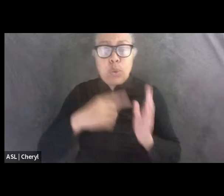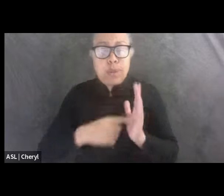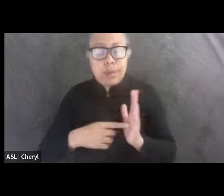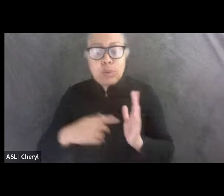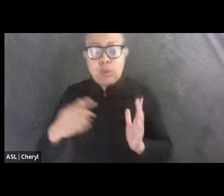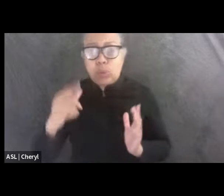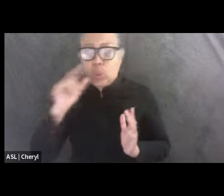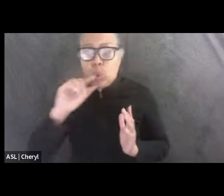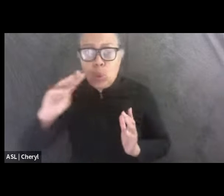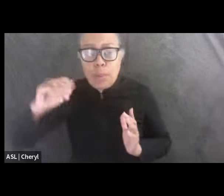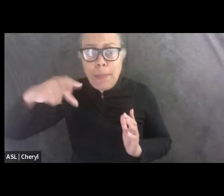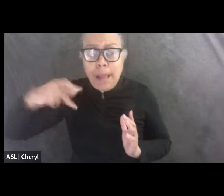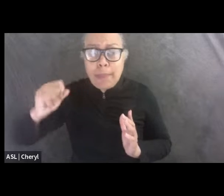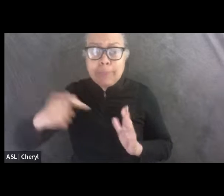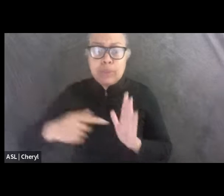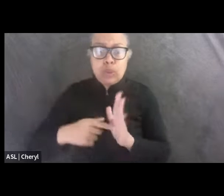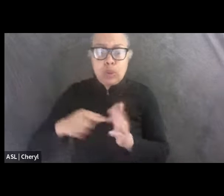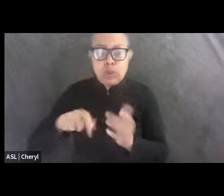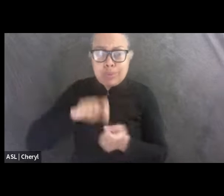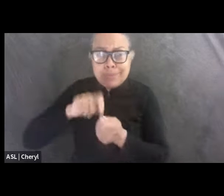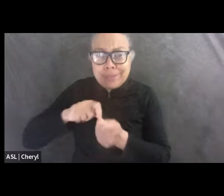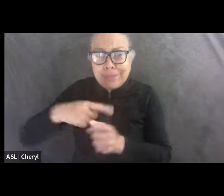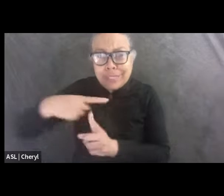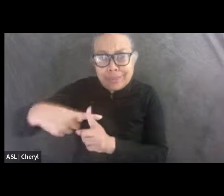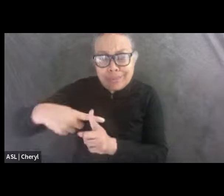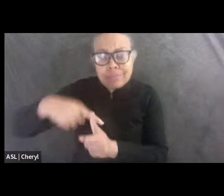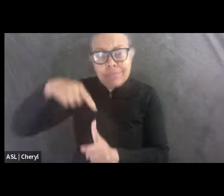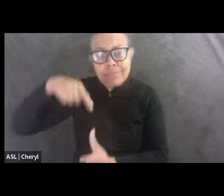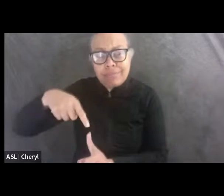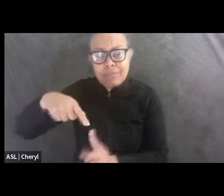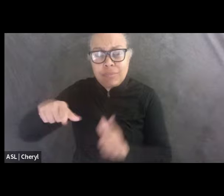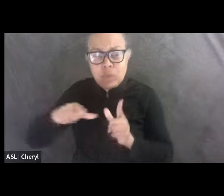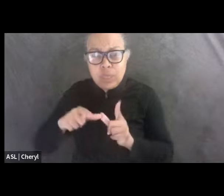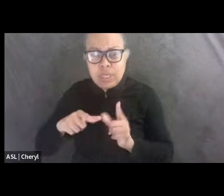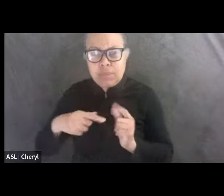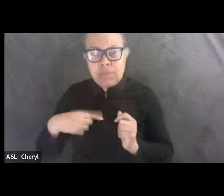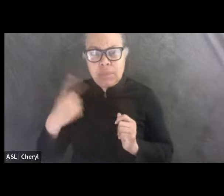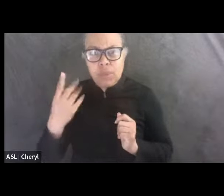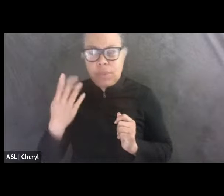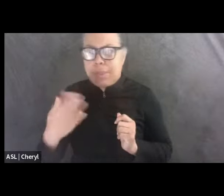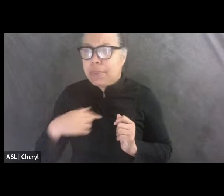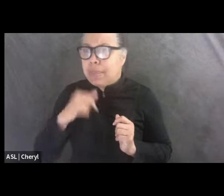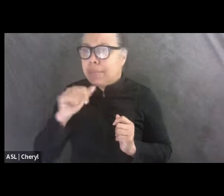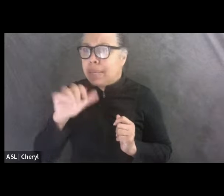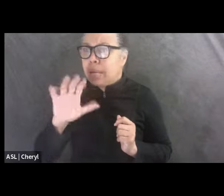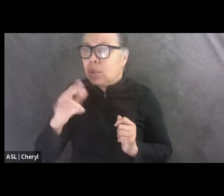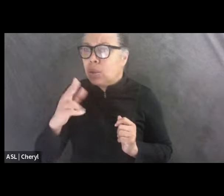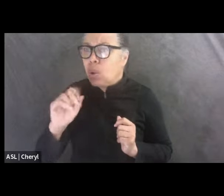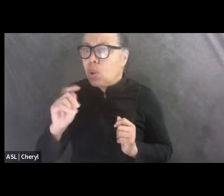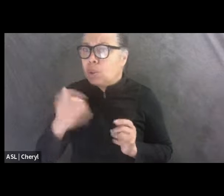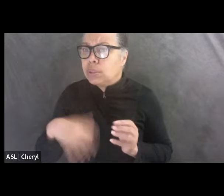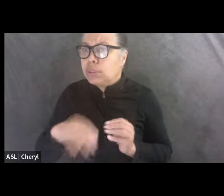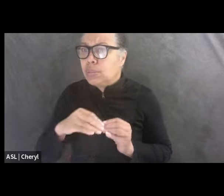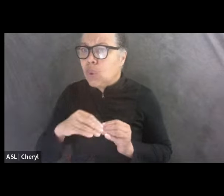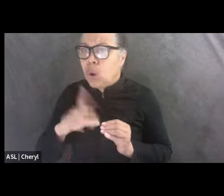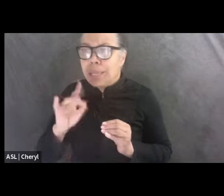the. So I wonder, am I no longer the co-host, or is there something about this that